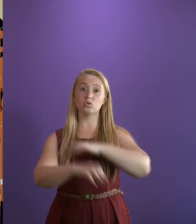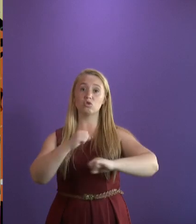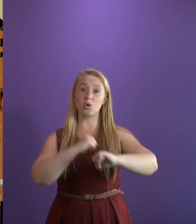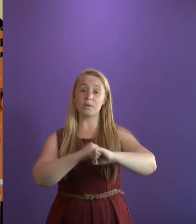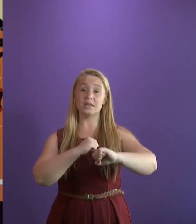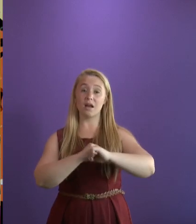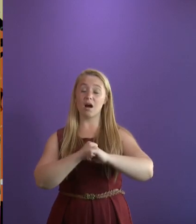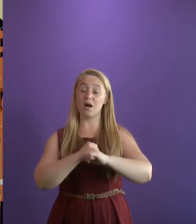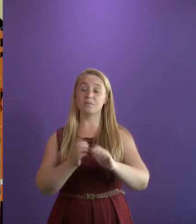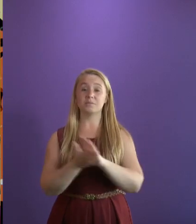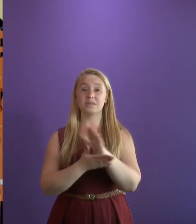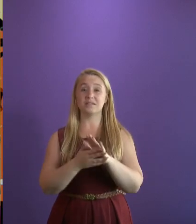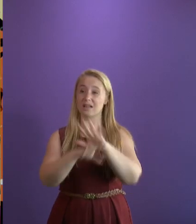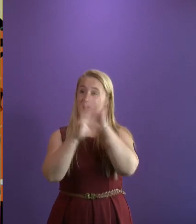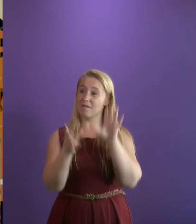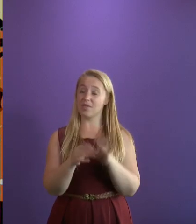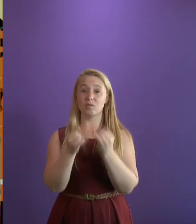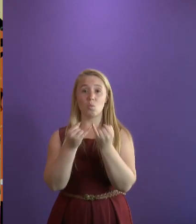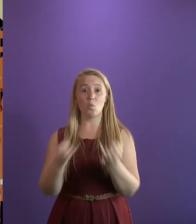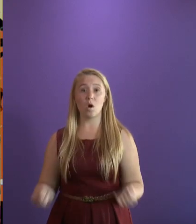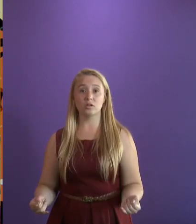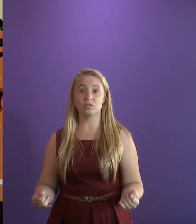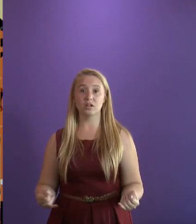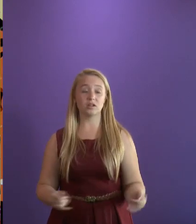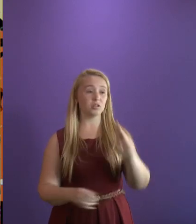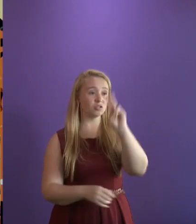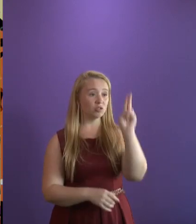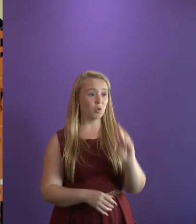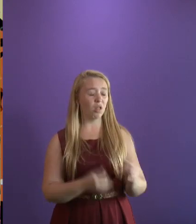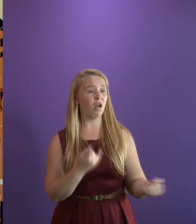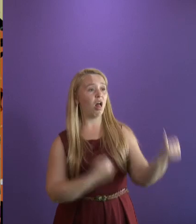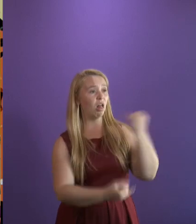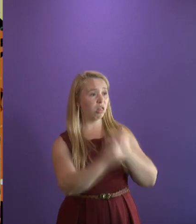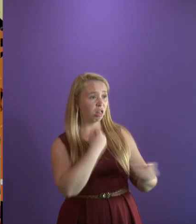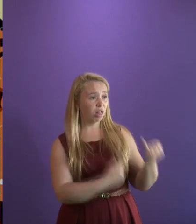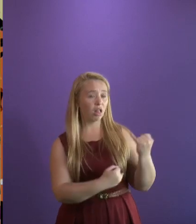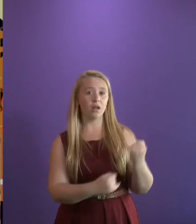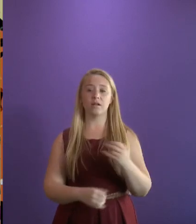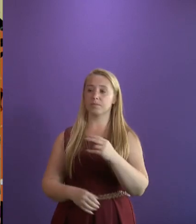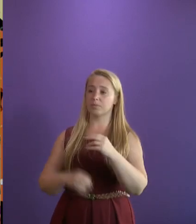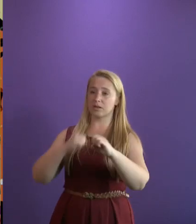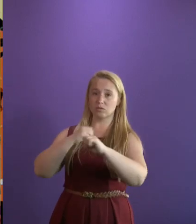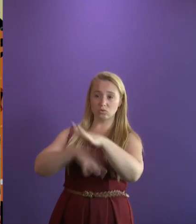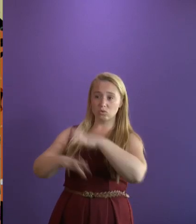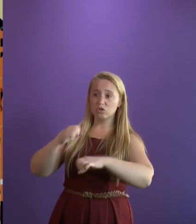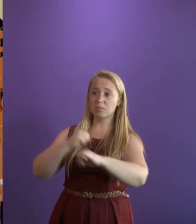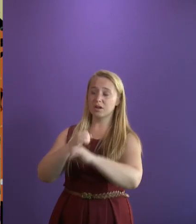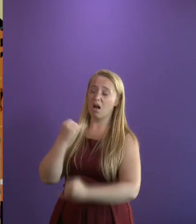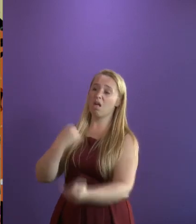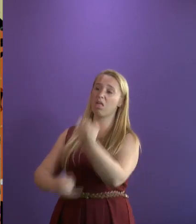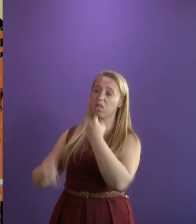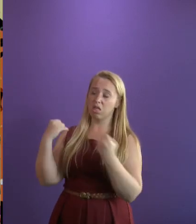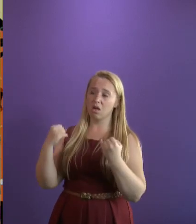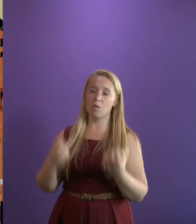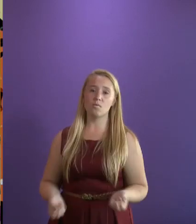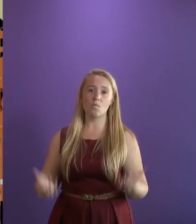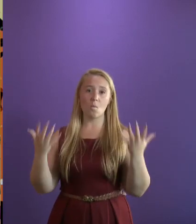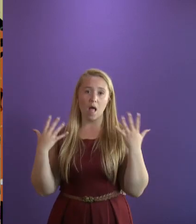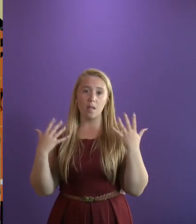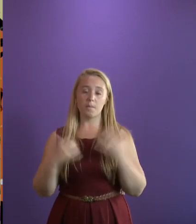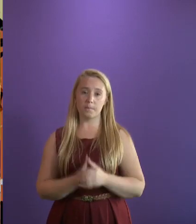escape from the trolling or the snide comments, or just that little dig that might make a nice morning turn into one that's a bit more